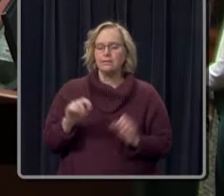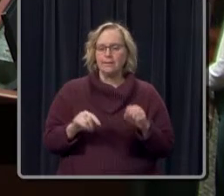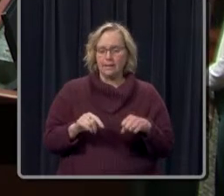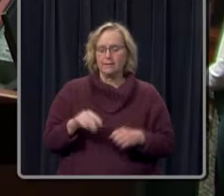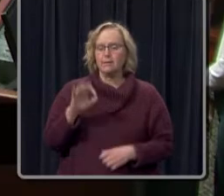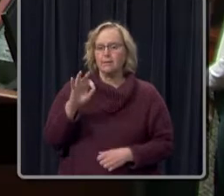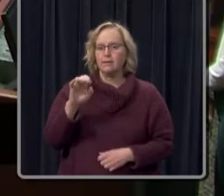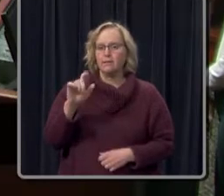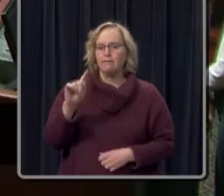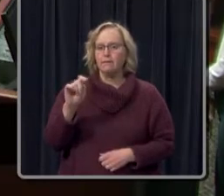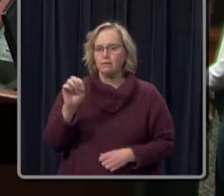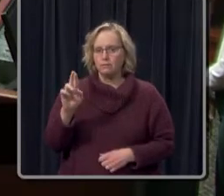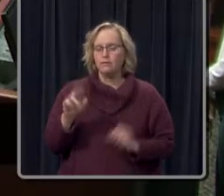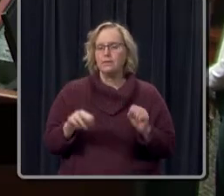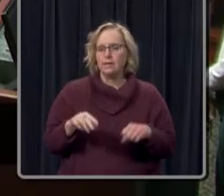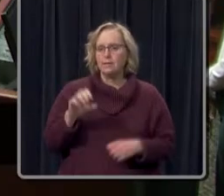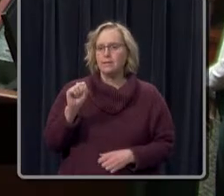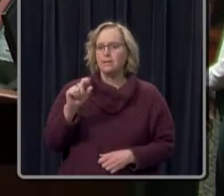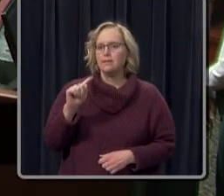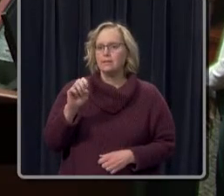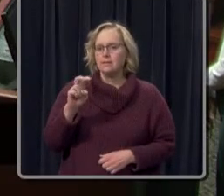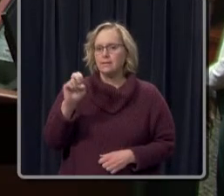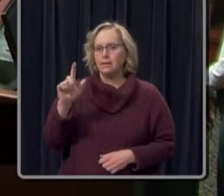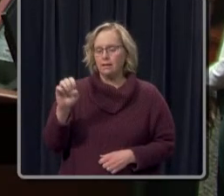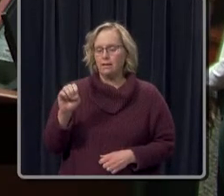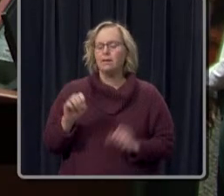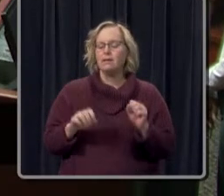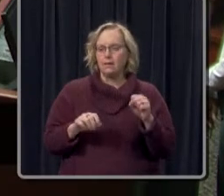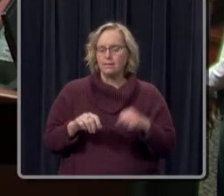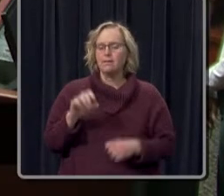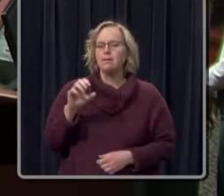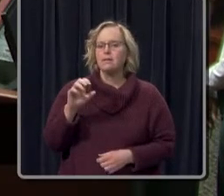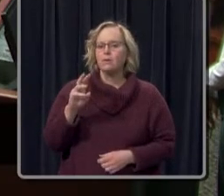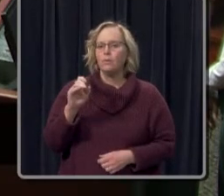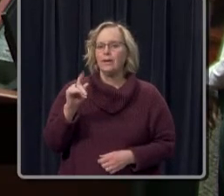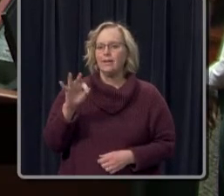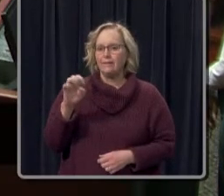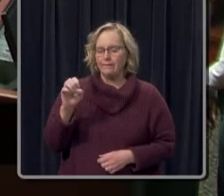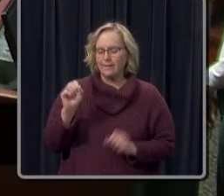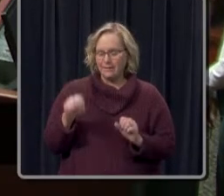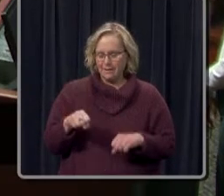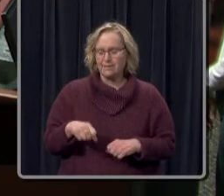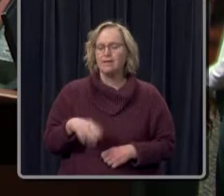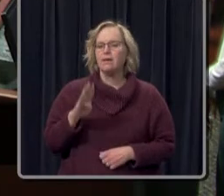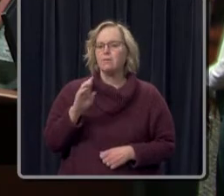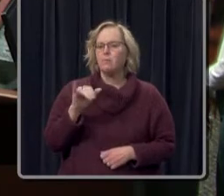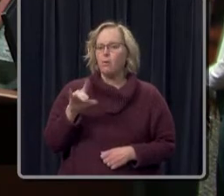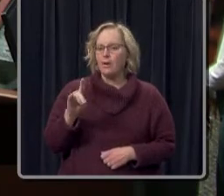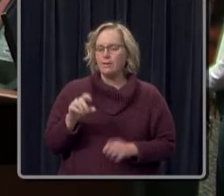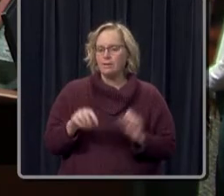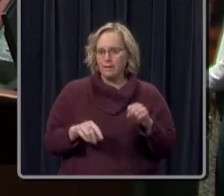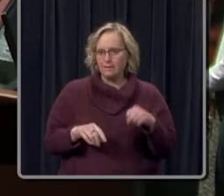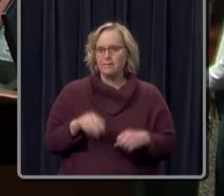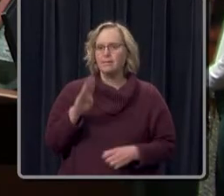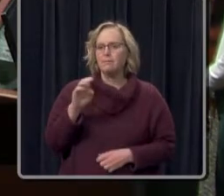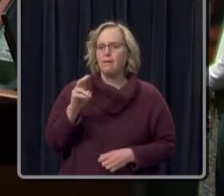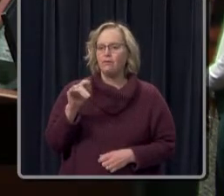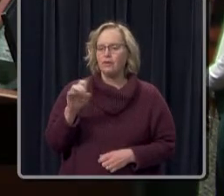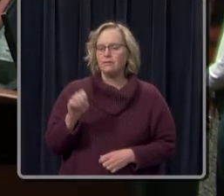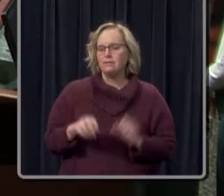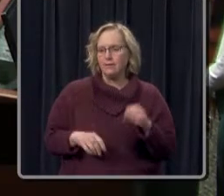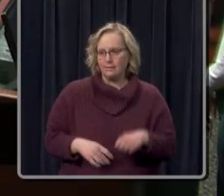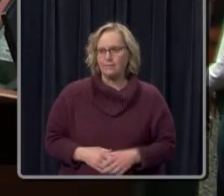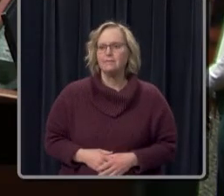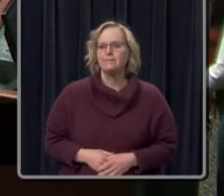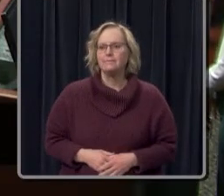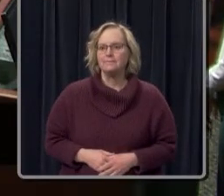Felter, Yes. Mrs. Steele, Yes. Mr. Wycliffe, Yes. Mr. Boyd, Yes. Mr. Beveridge. Yes.